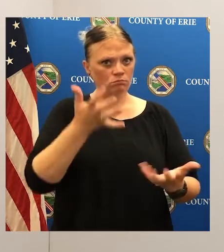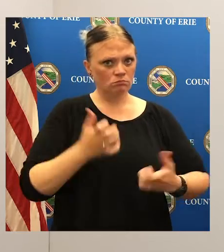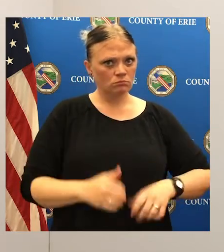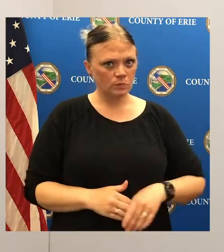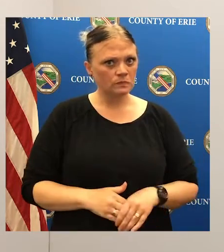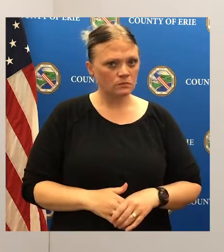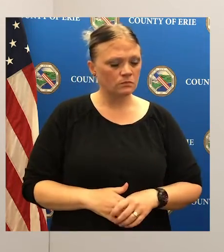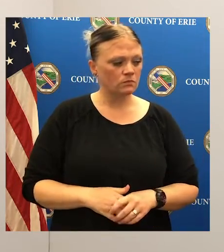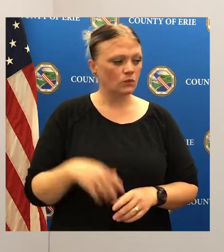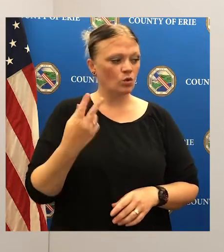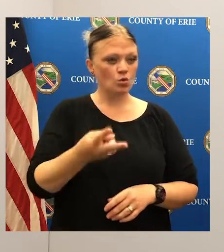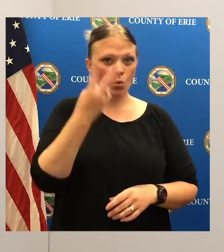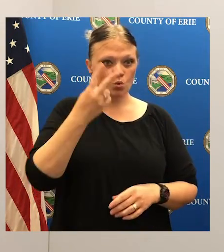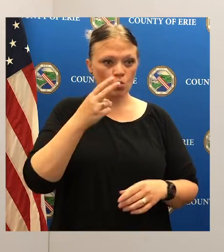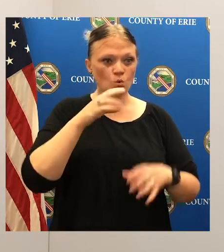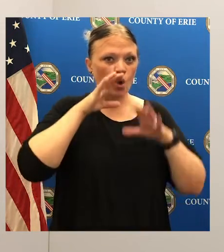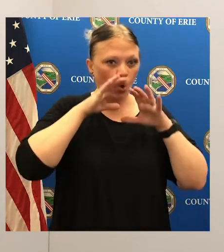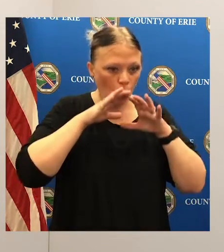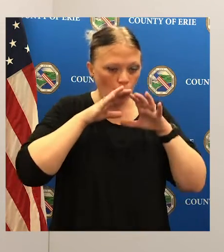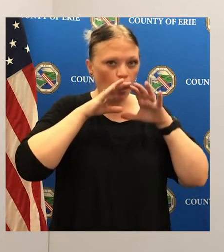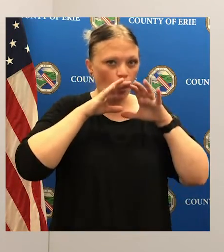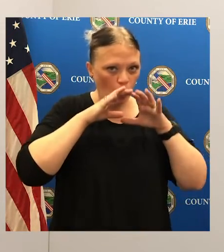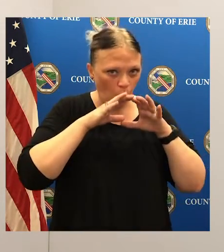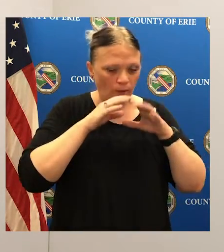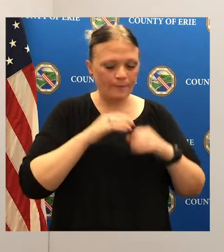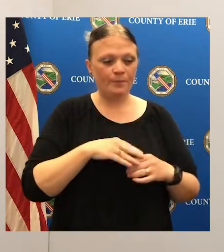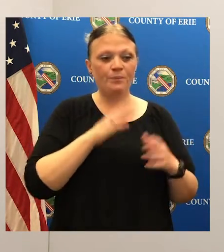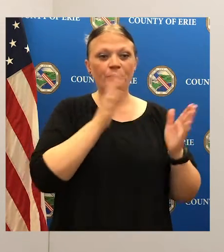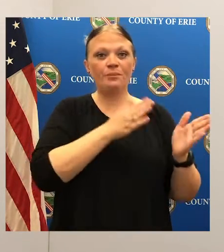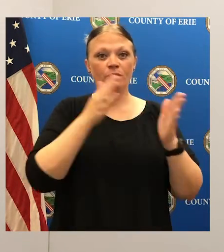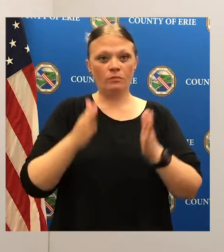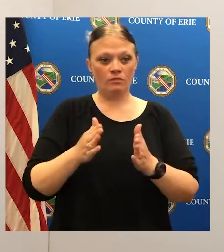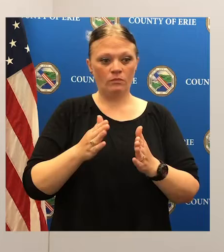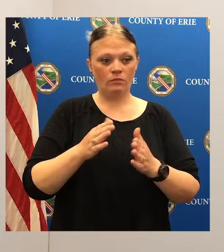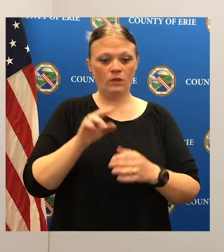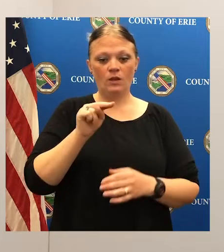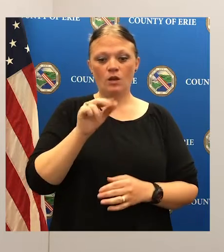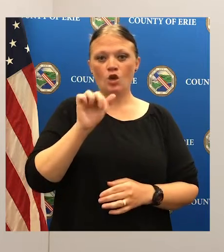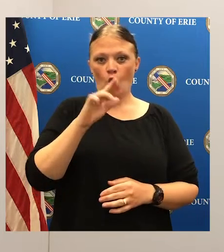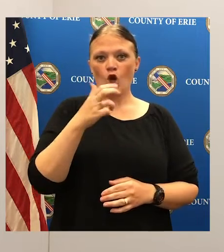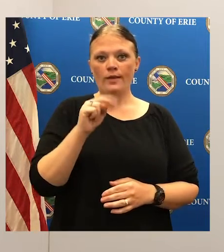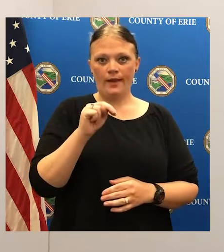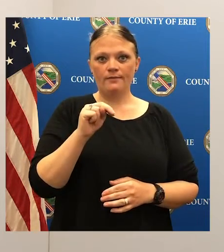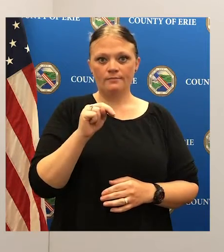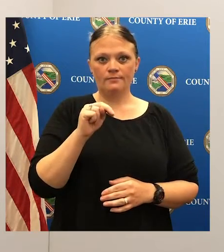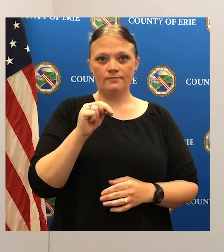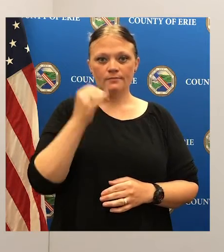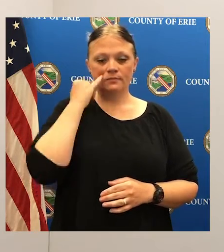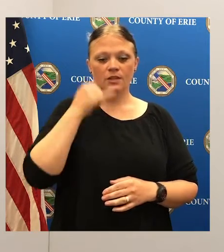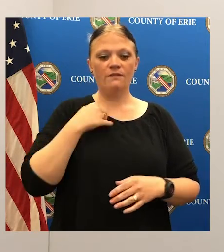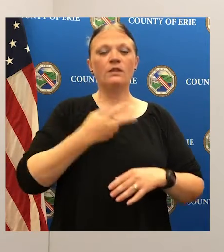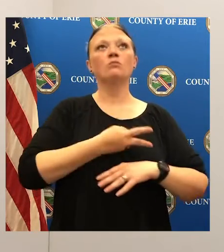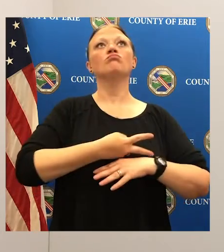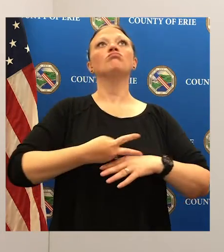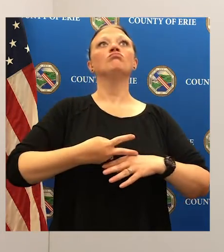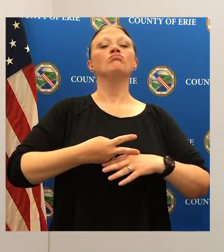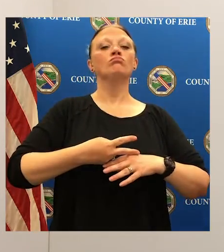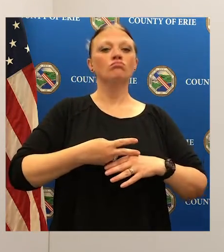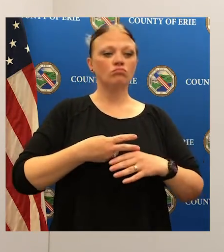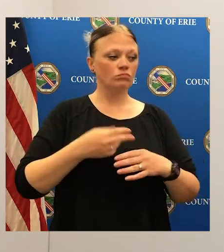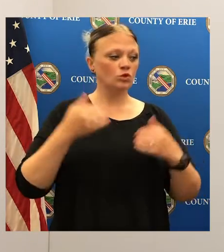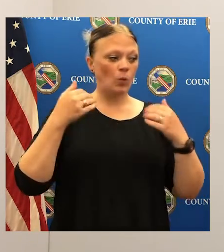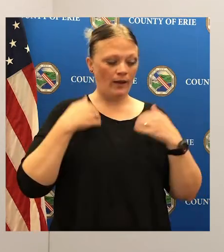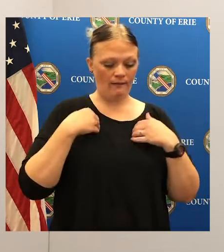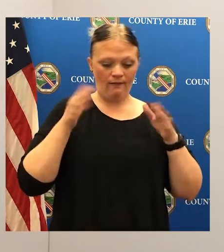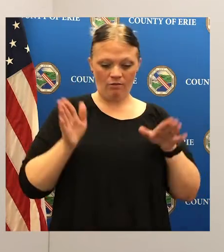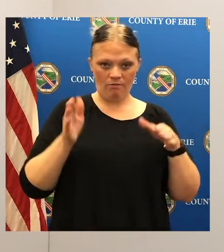have a mask. 2 breaths. Next thing I'm going to do, I'm going to give them some Narcan. They're laying on their back, so I've opened